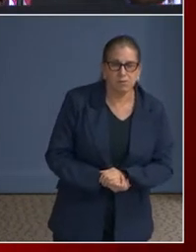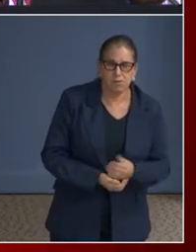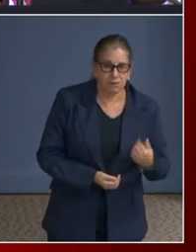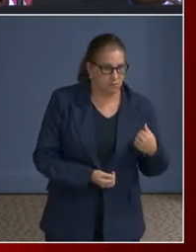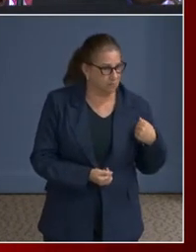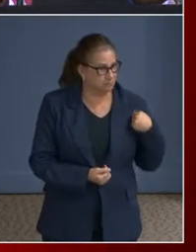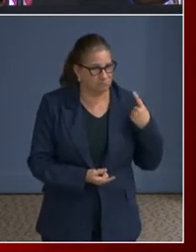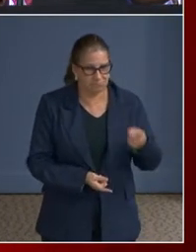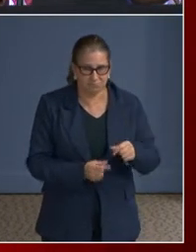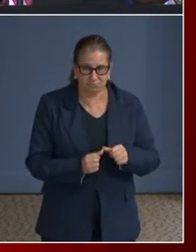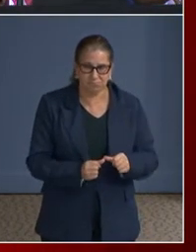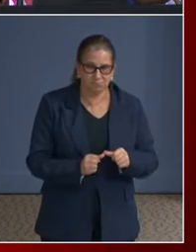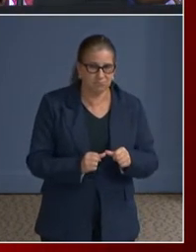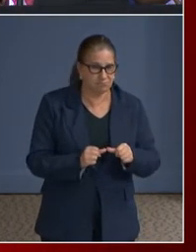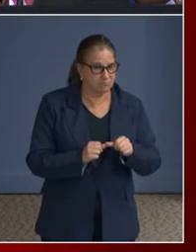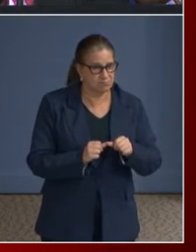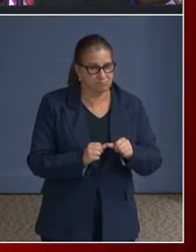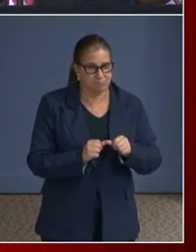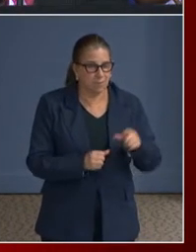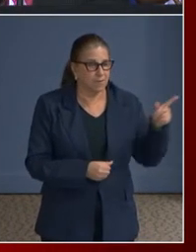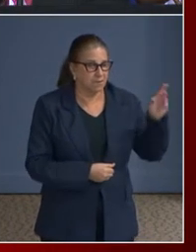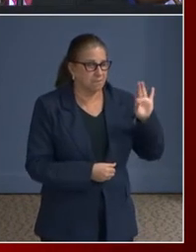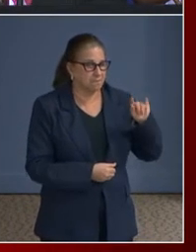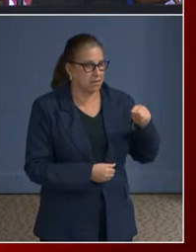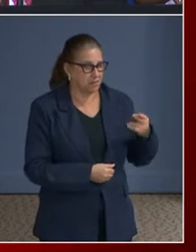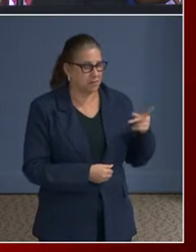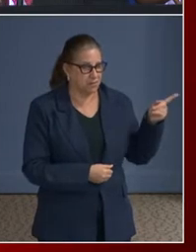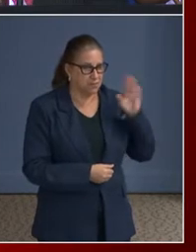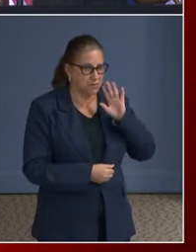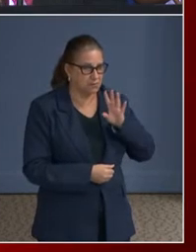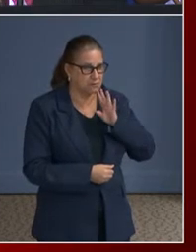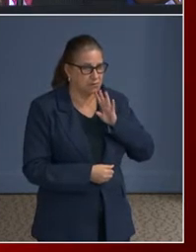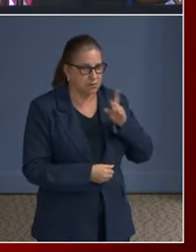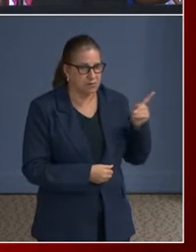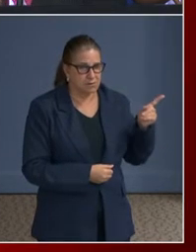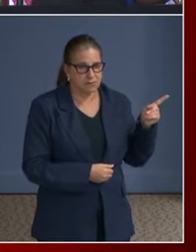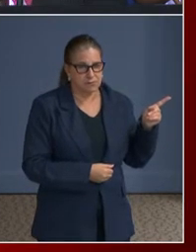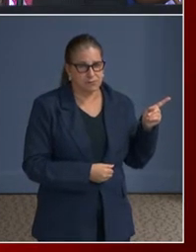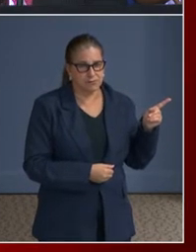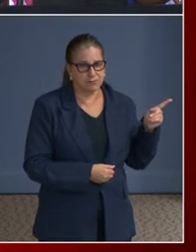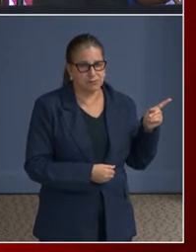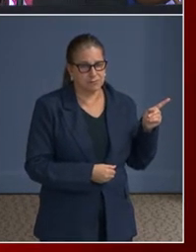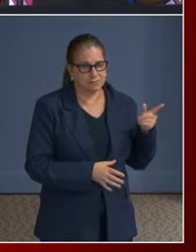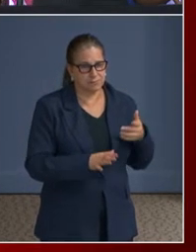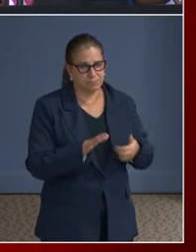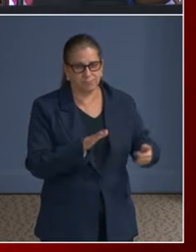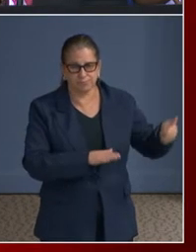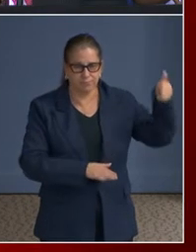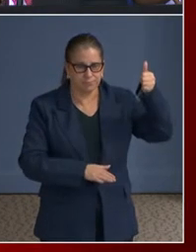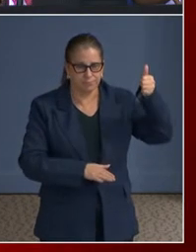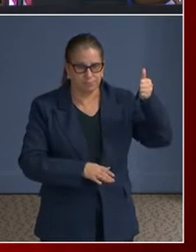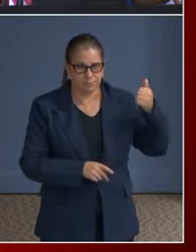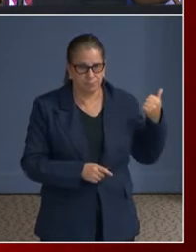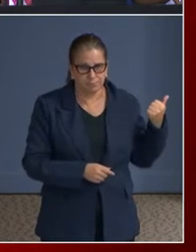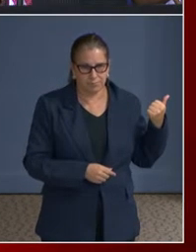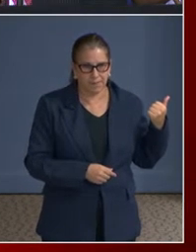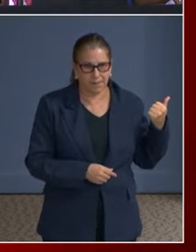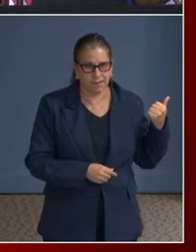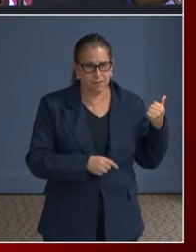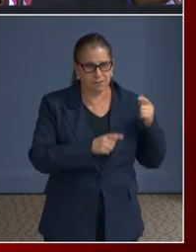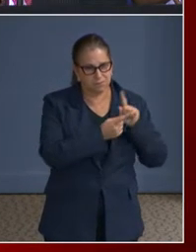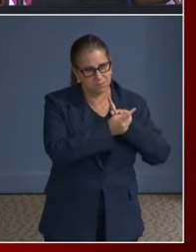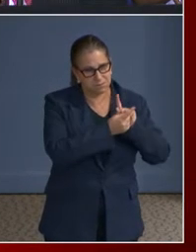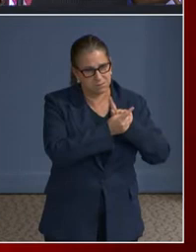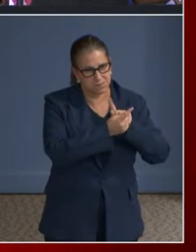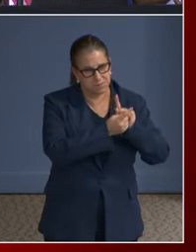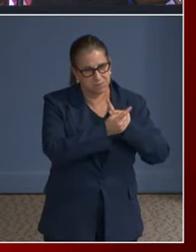speak next, will tell you that she has gone above and beyond this year to meet all of the goals and objectives that we expect at this conference